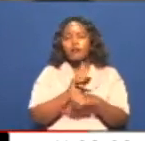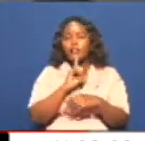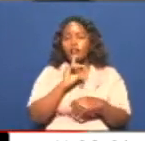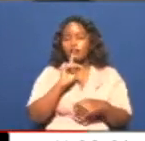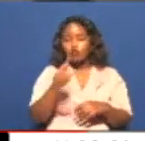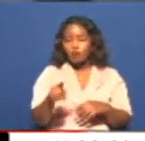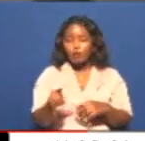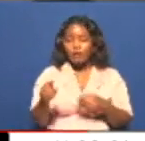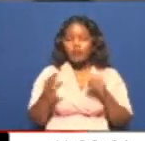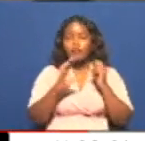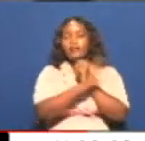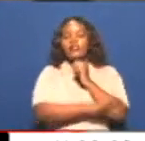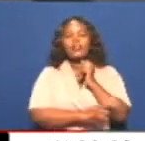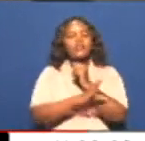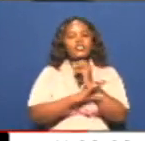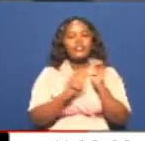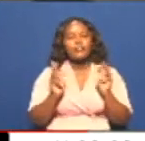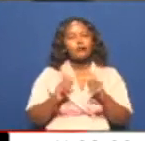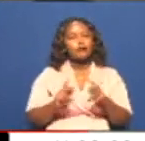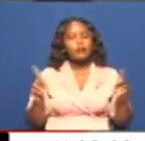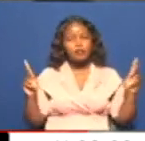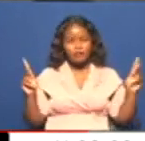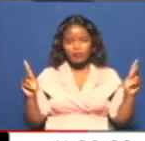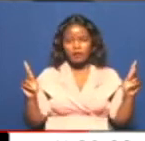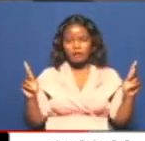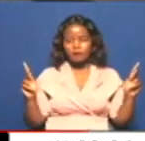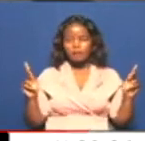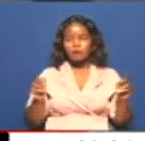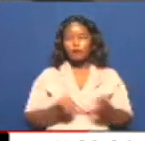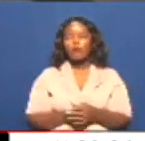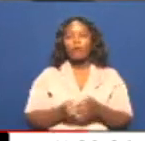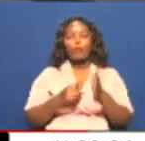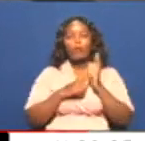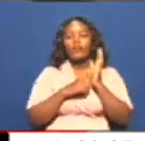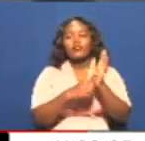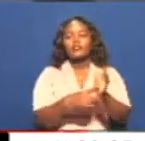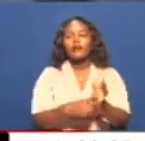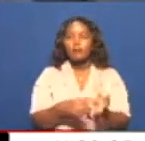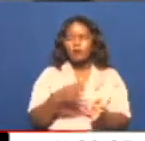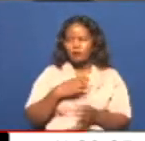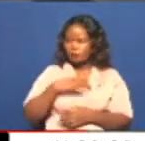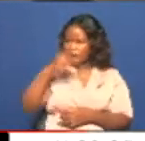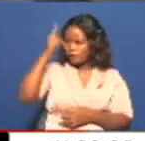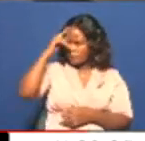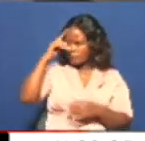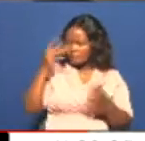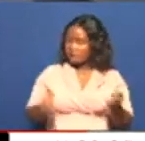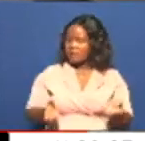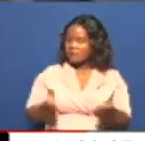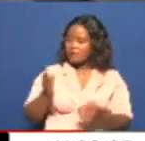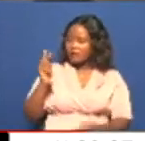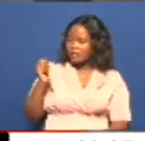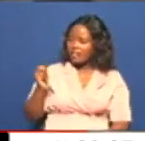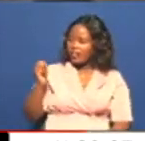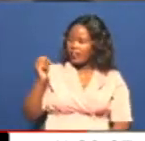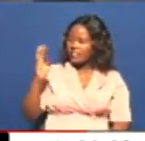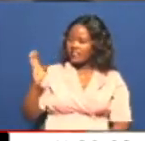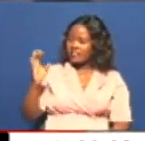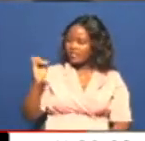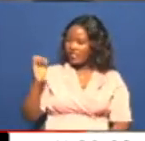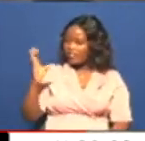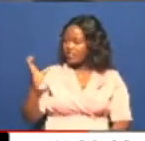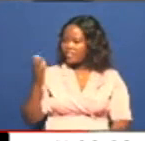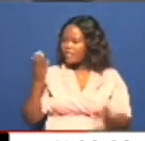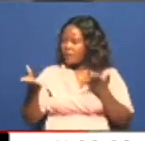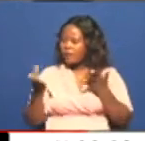that the country is at peace. You know, for example, I'm just thinking that, you know, NCIC might not maybe have the capacity